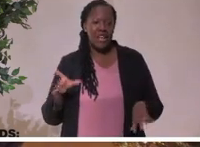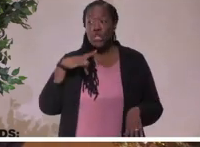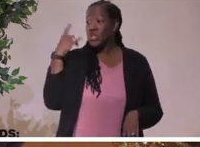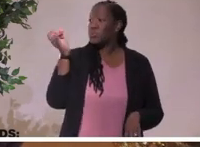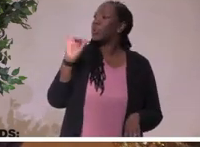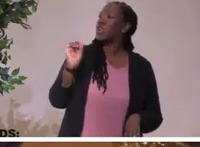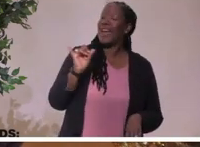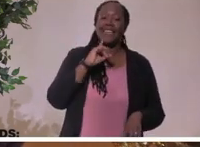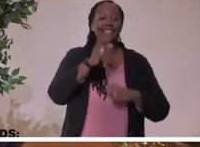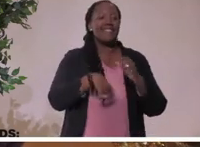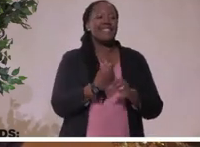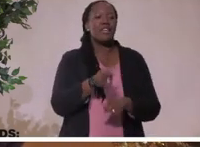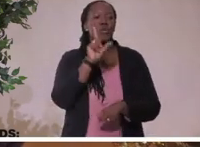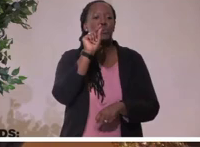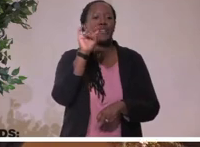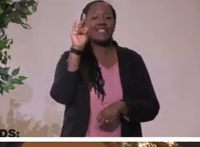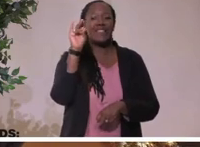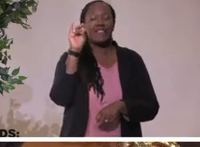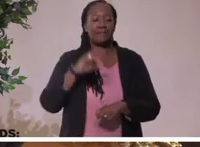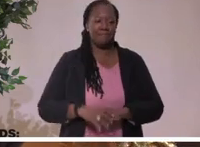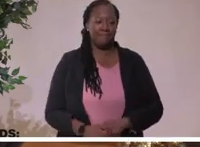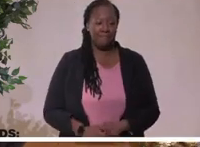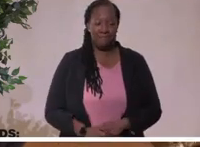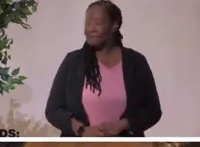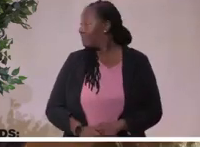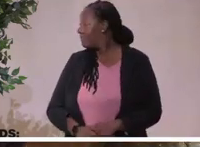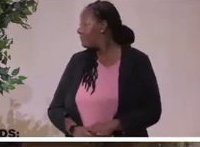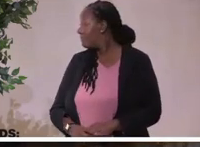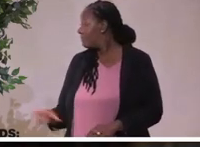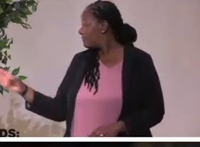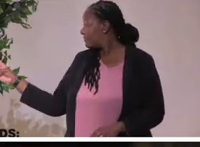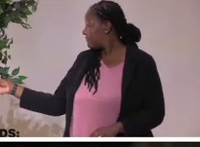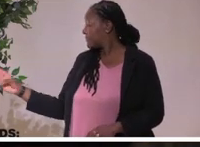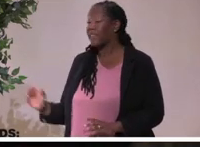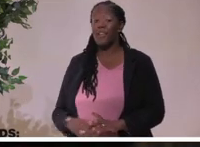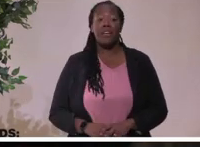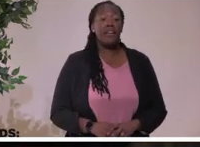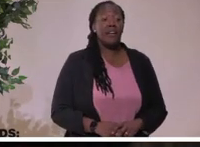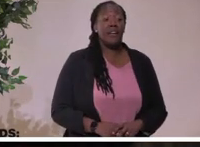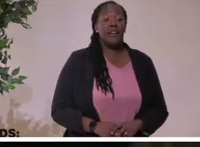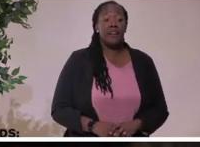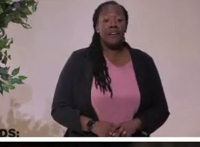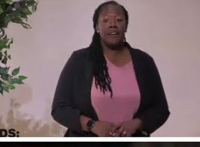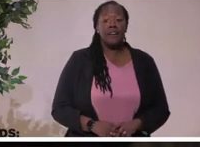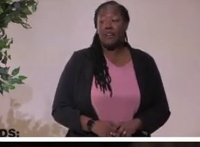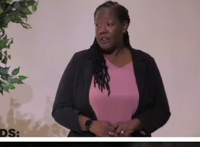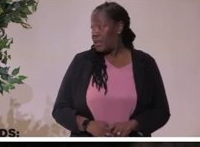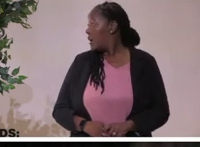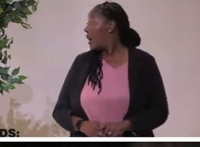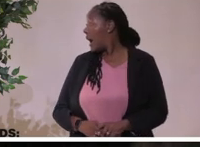year 2070? I think it is going to be in the Web3